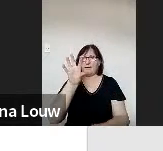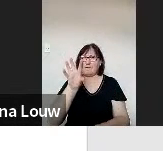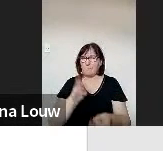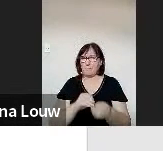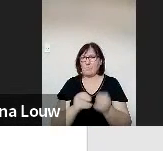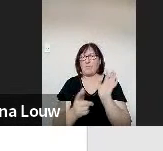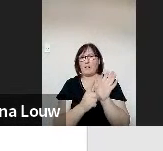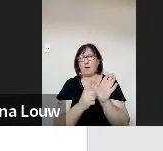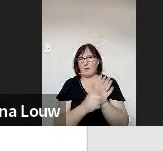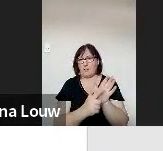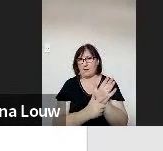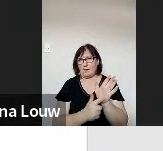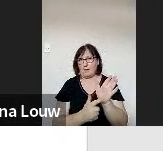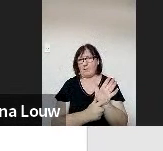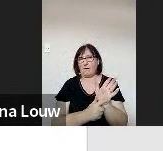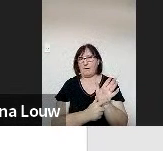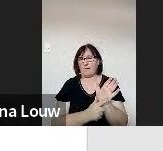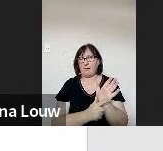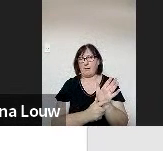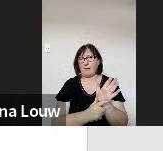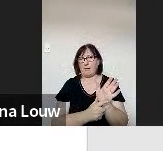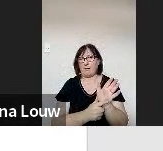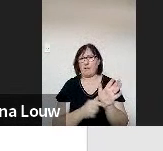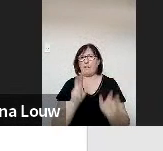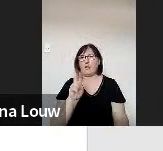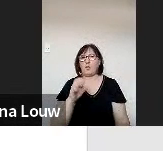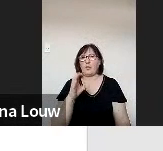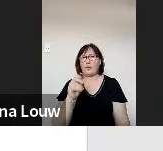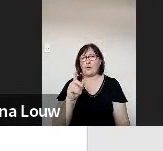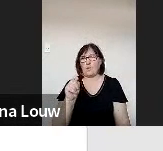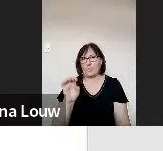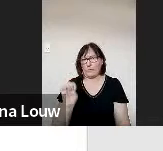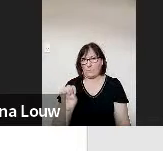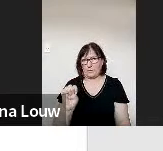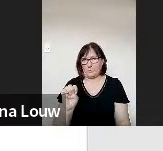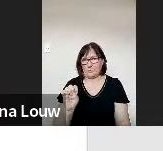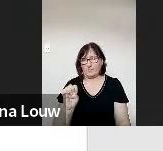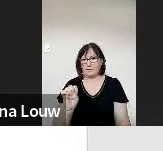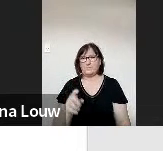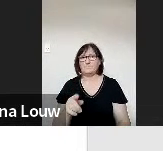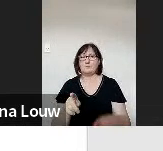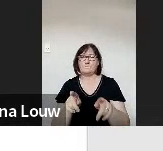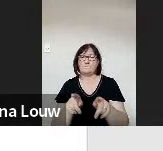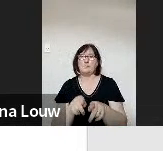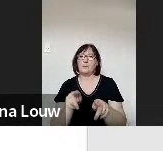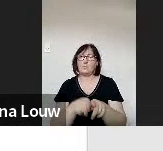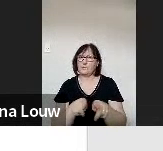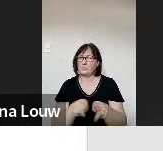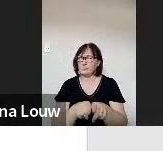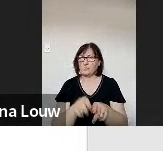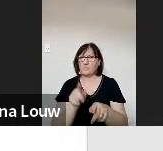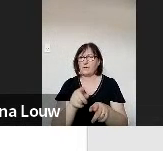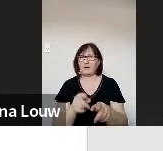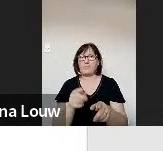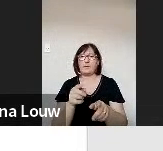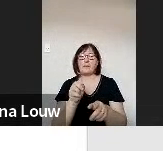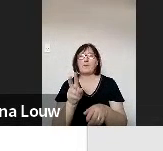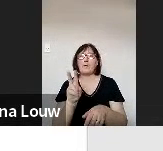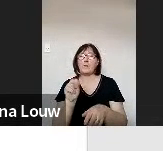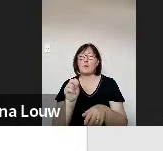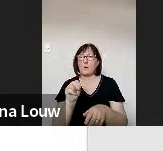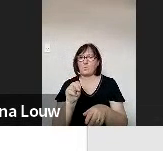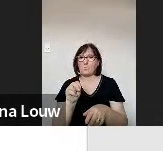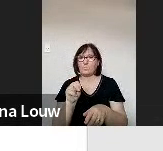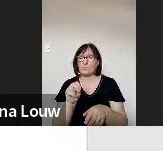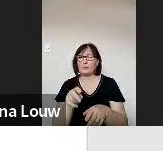notes. Please bear in mind that the explanatory notes do not have a legal basis. They are used